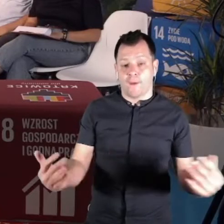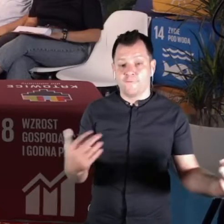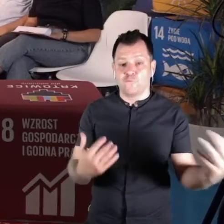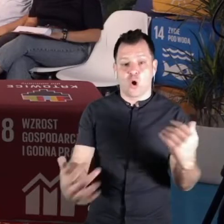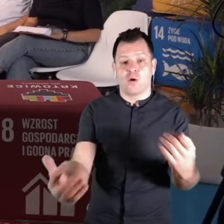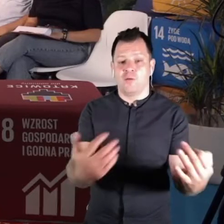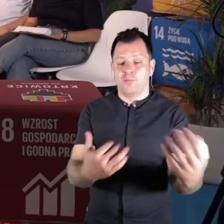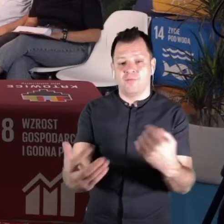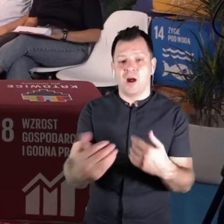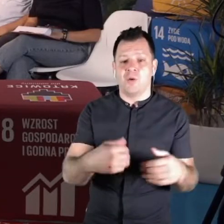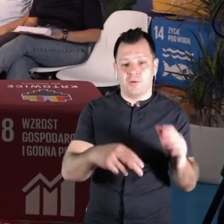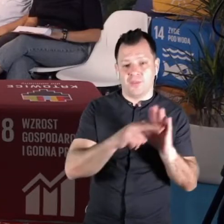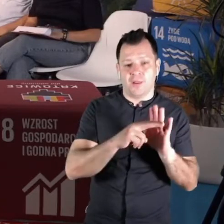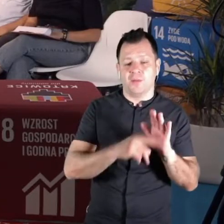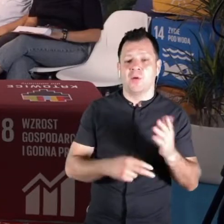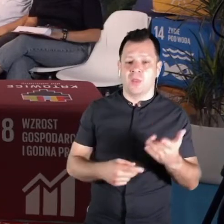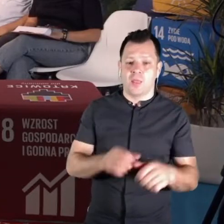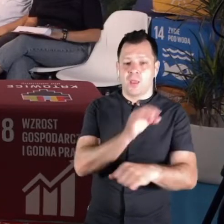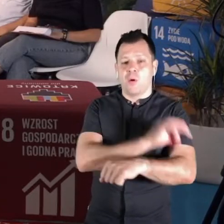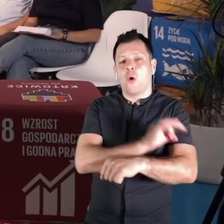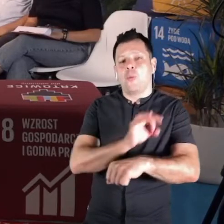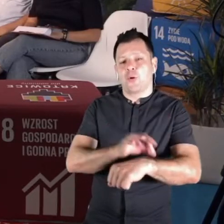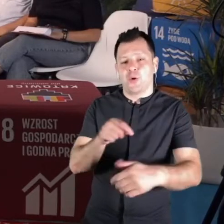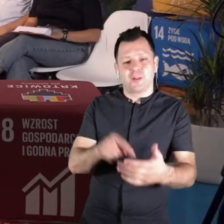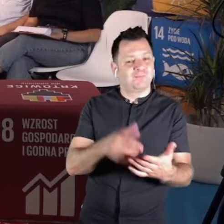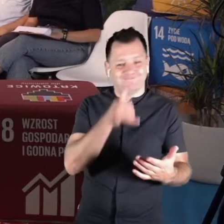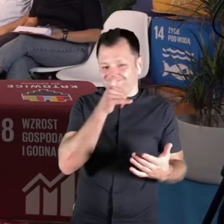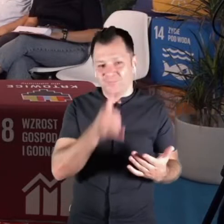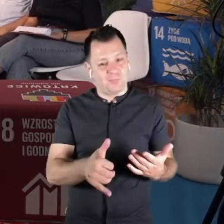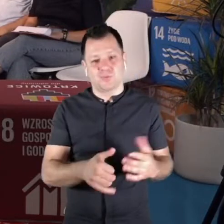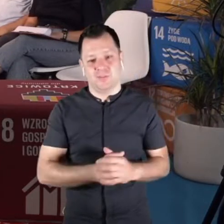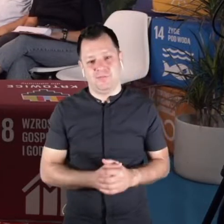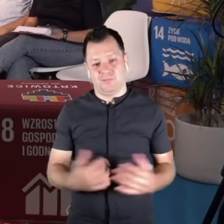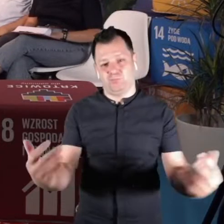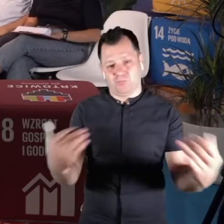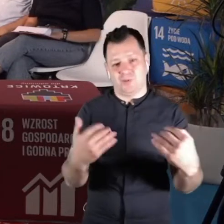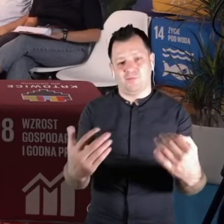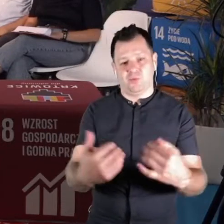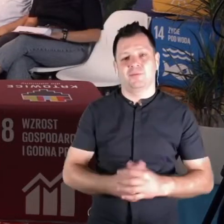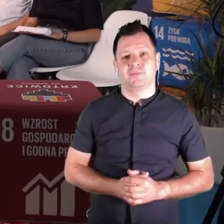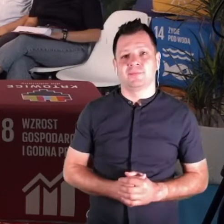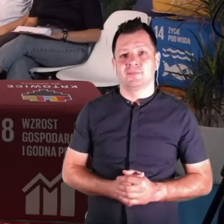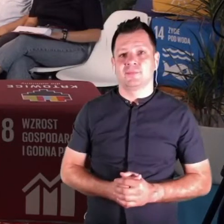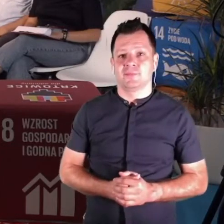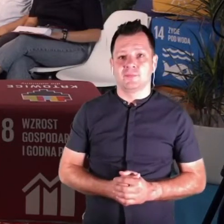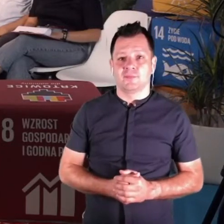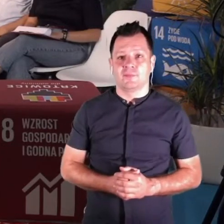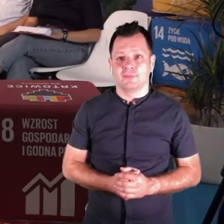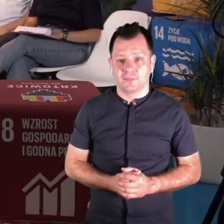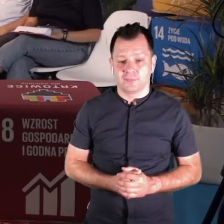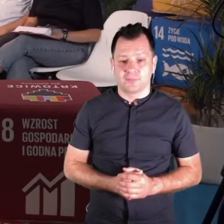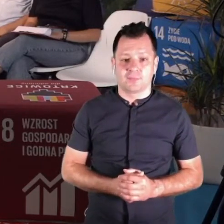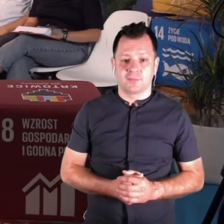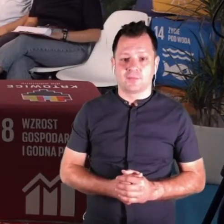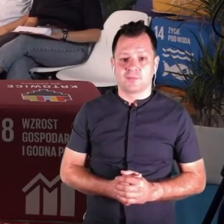with different actors, and that will be finished. If you want to see